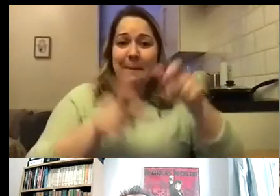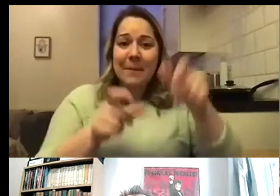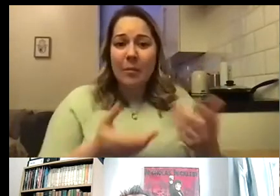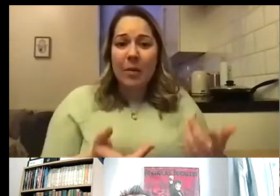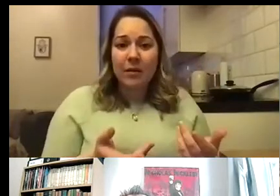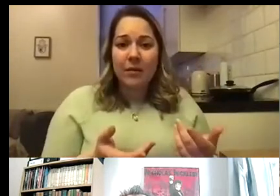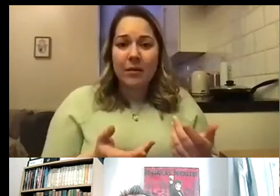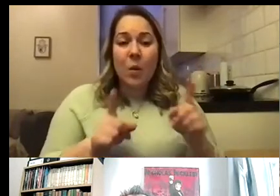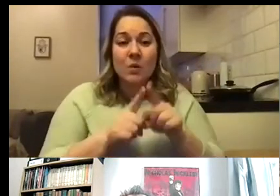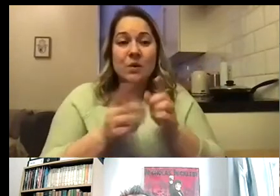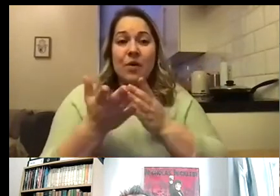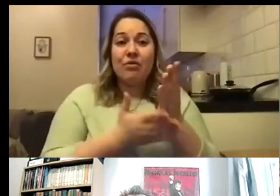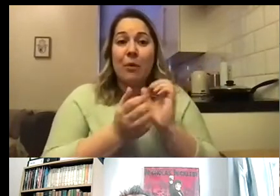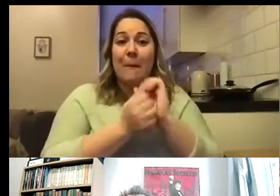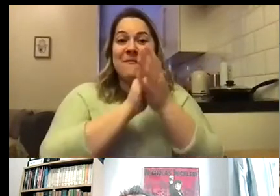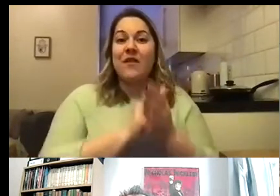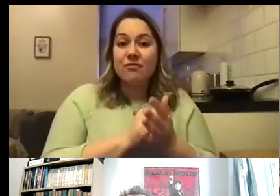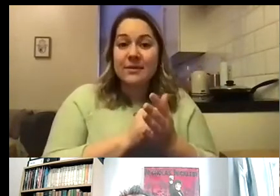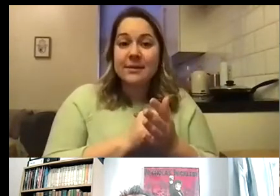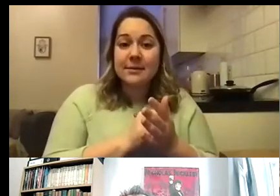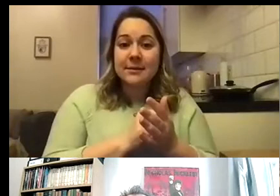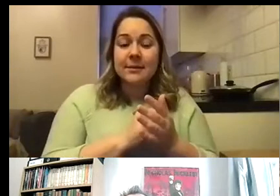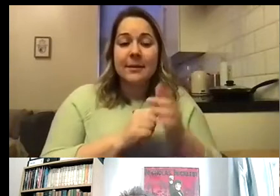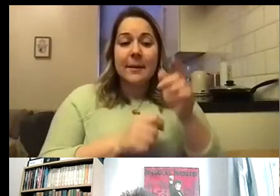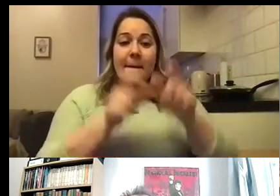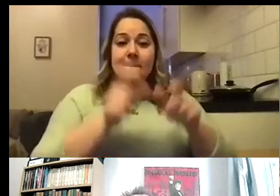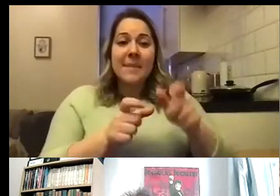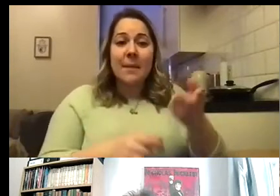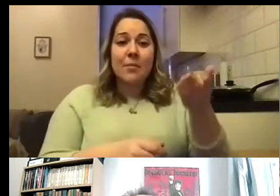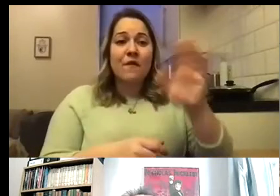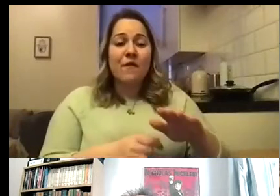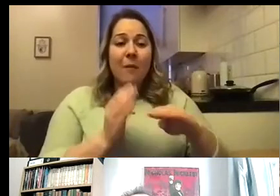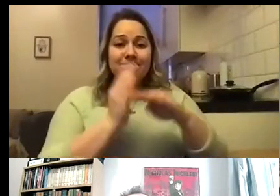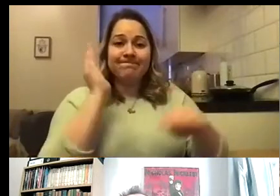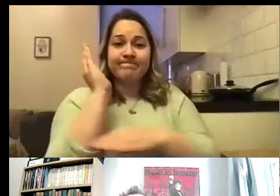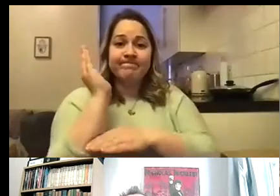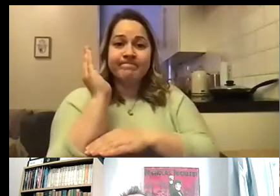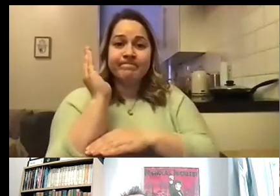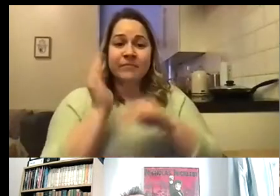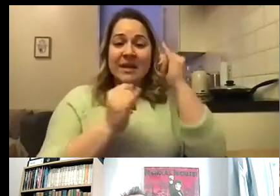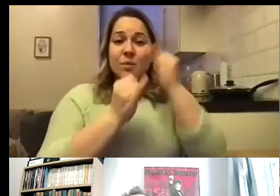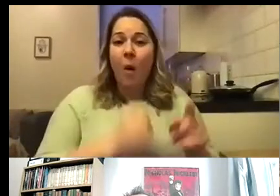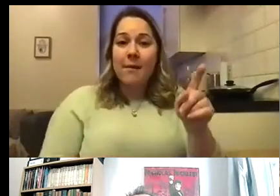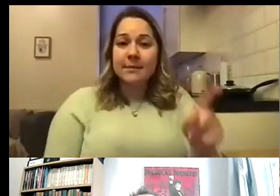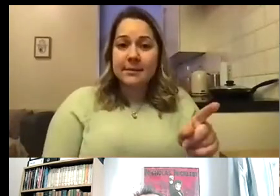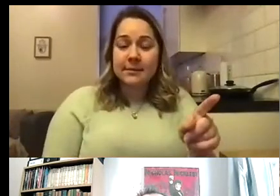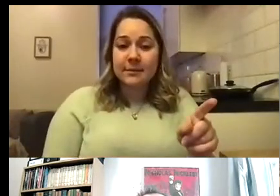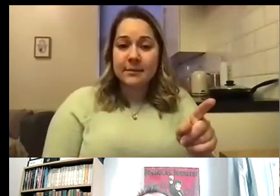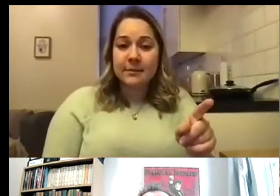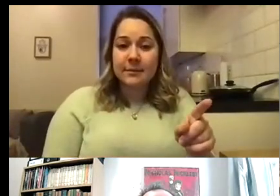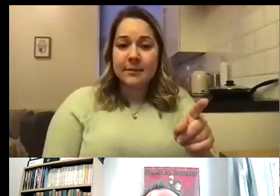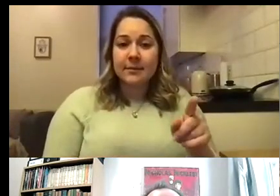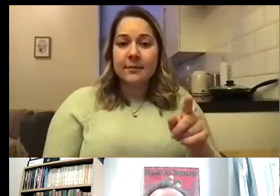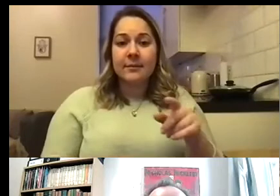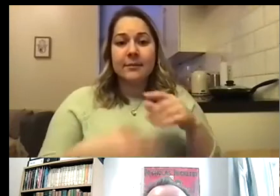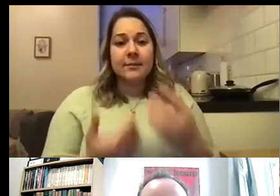with the pandemic, people from the least economically secure communities have found themselves worse off. And we know people like, you know, the Bezoses